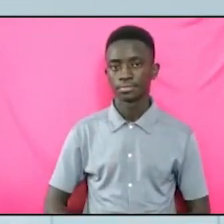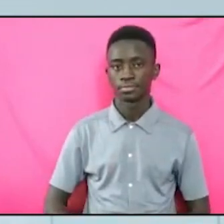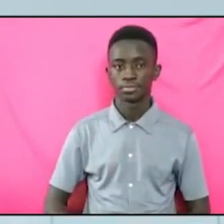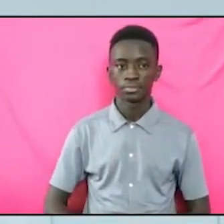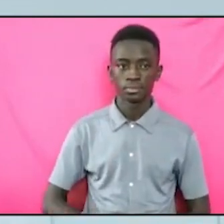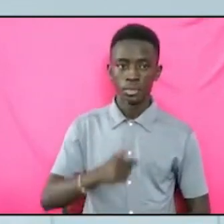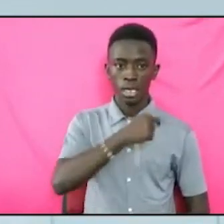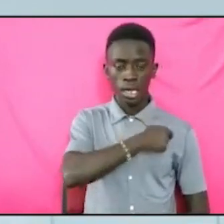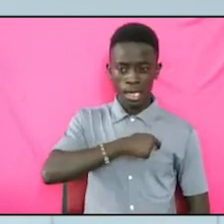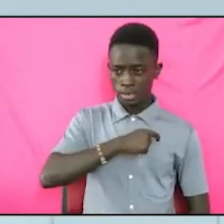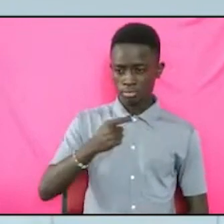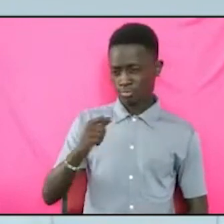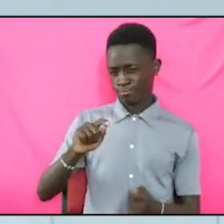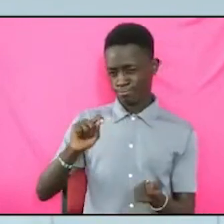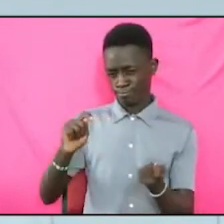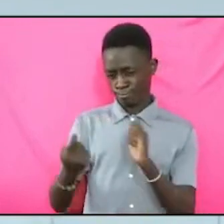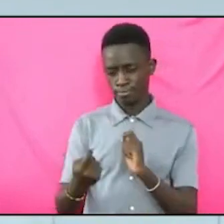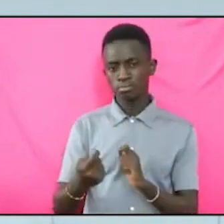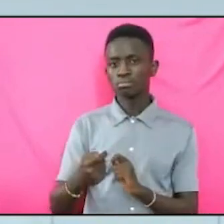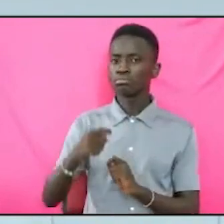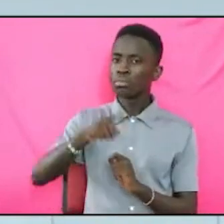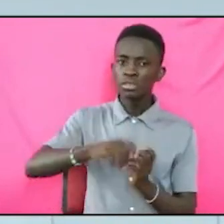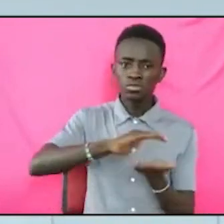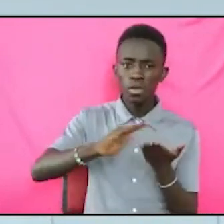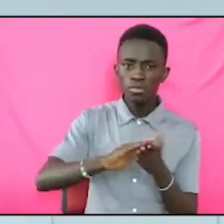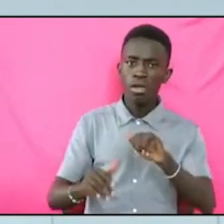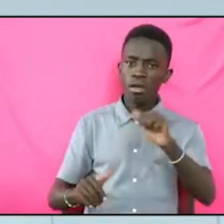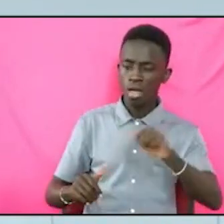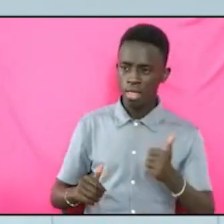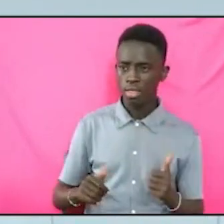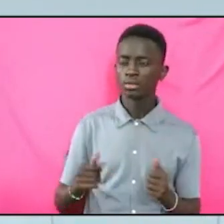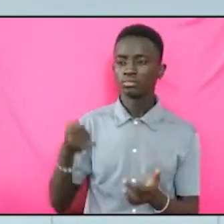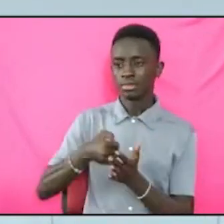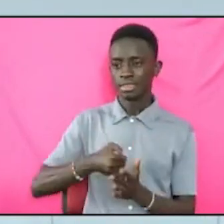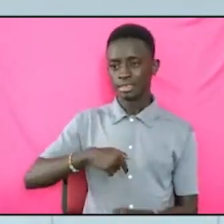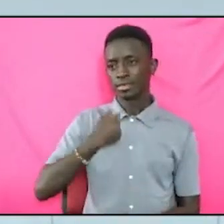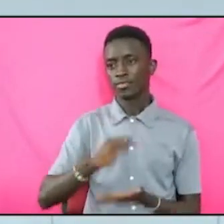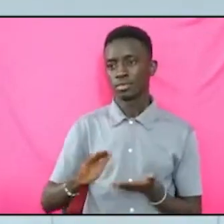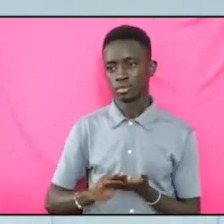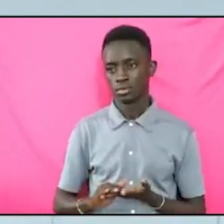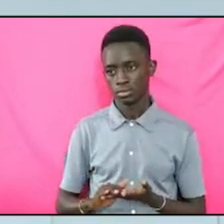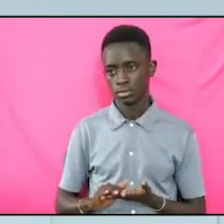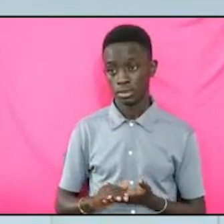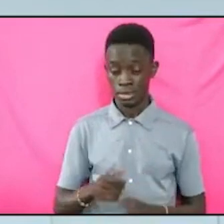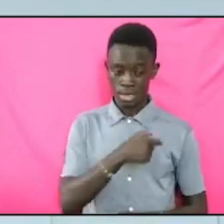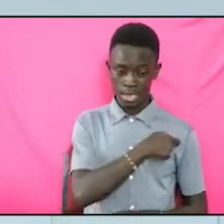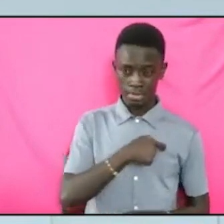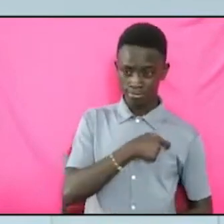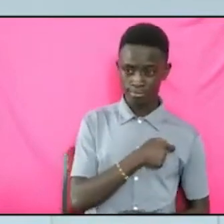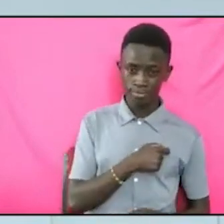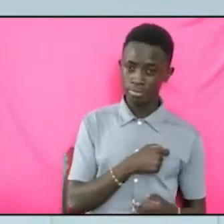Agents of transformation forgive others and self. Agents of transformation forgive others and